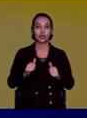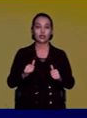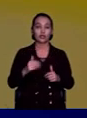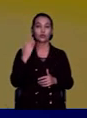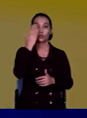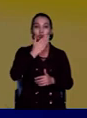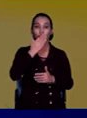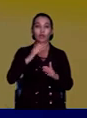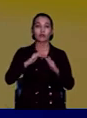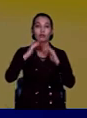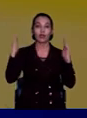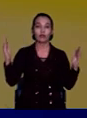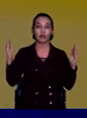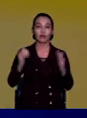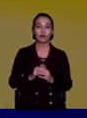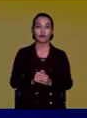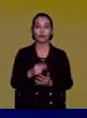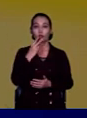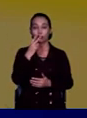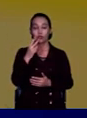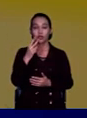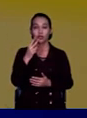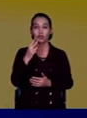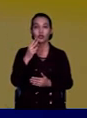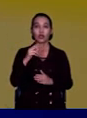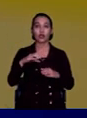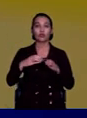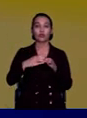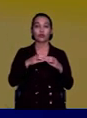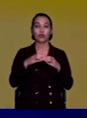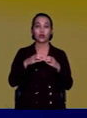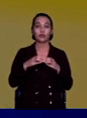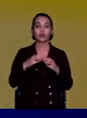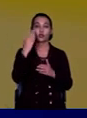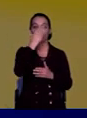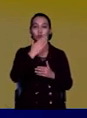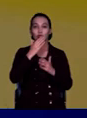katta? Ko'rib turganimizdek, doiraning yuzi katta.